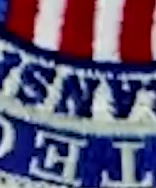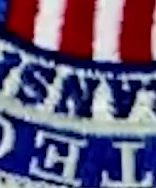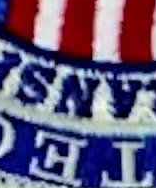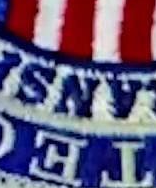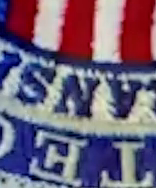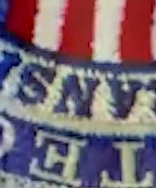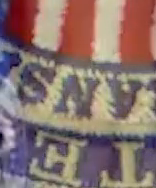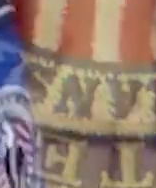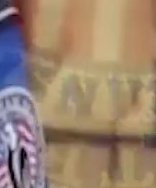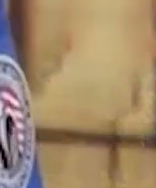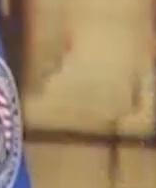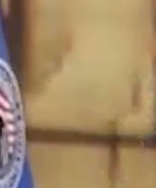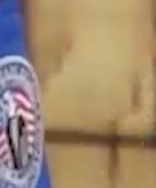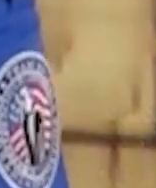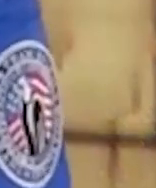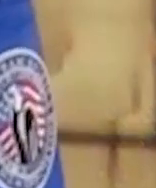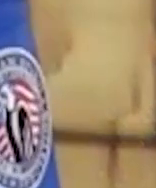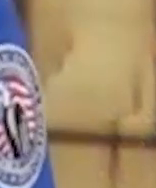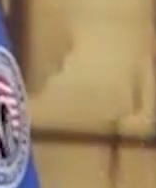with TSA.